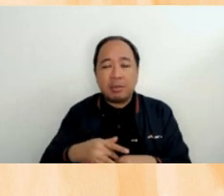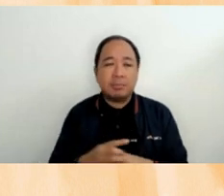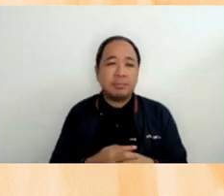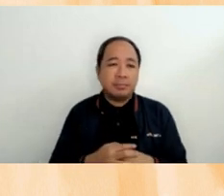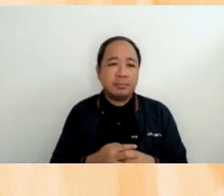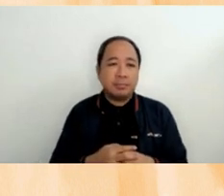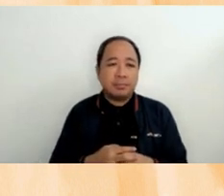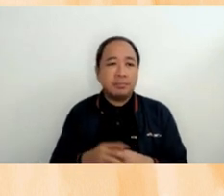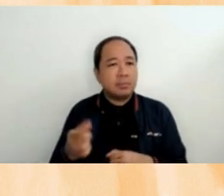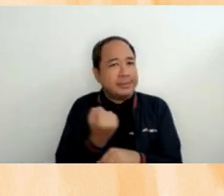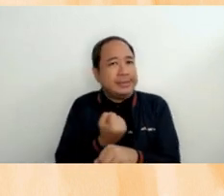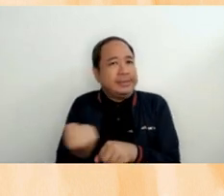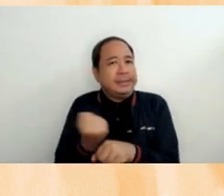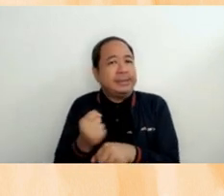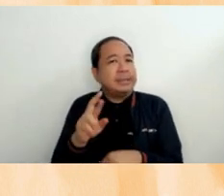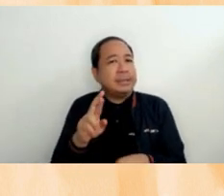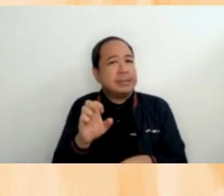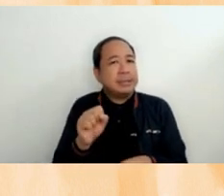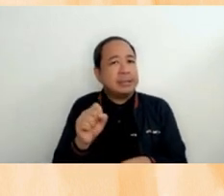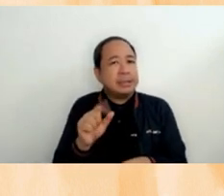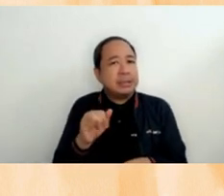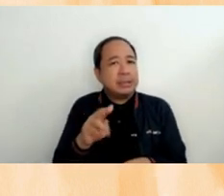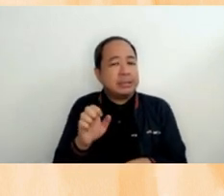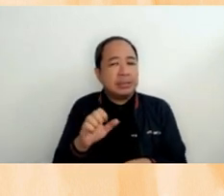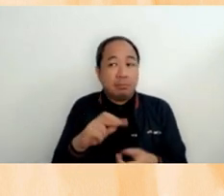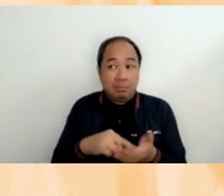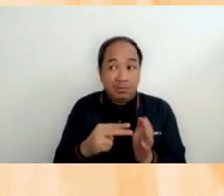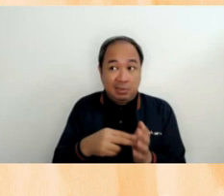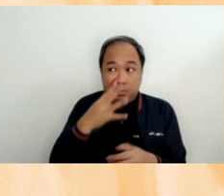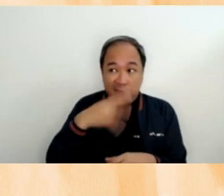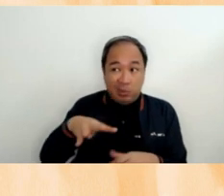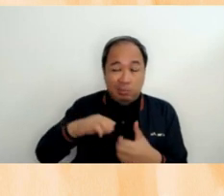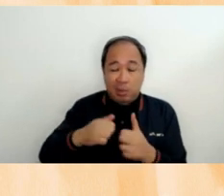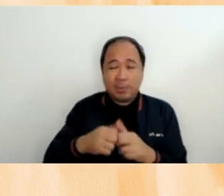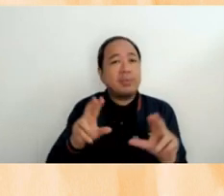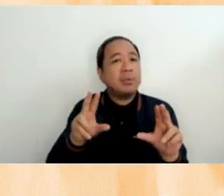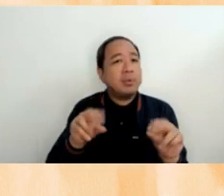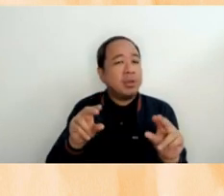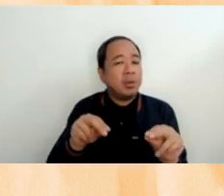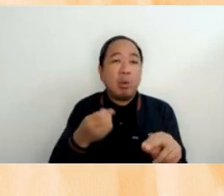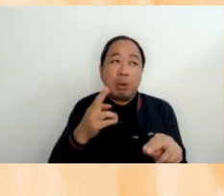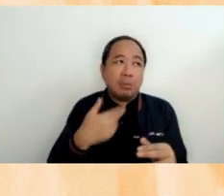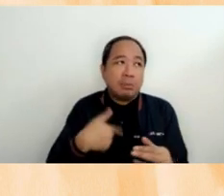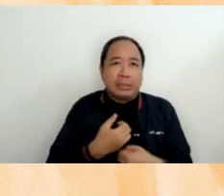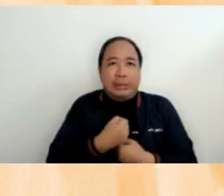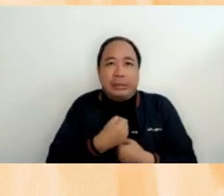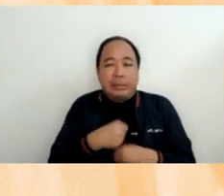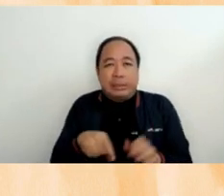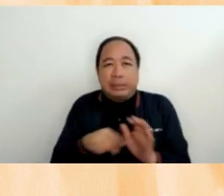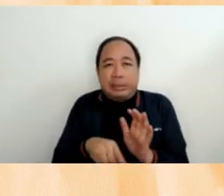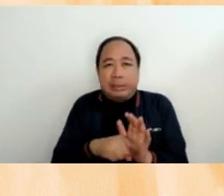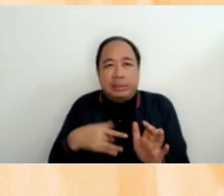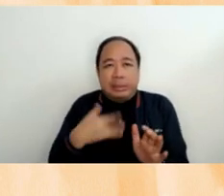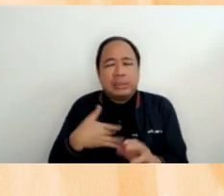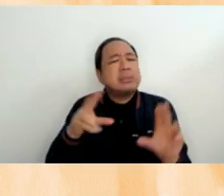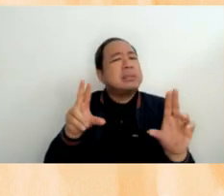Resilience does not mean ignoring problems or suppressing negative emotions, but